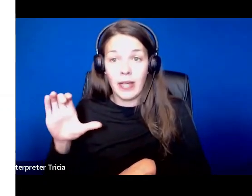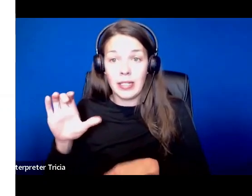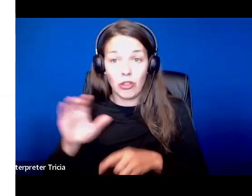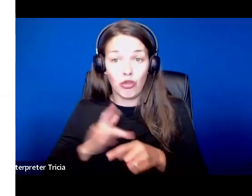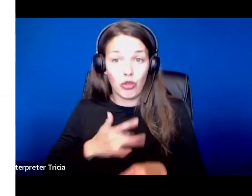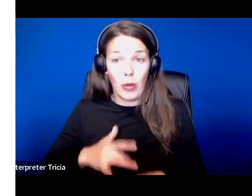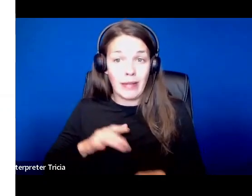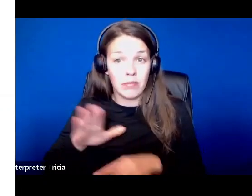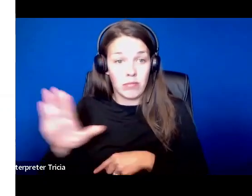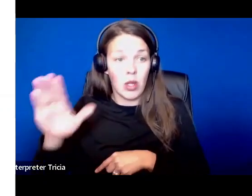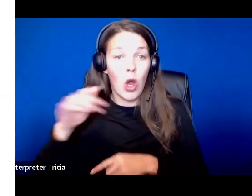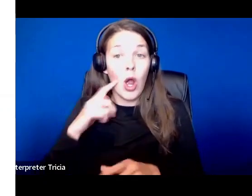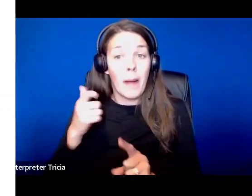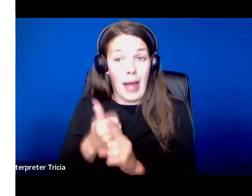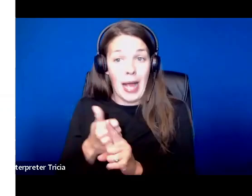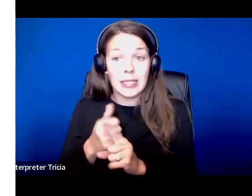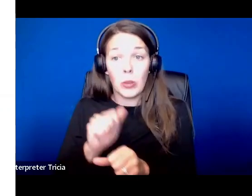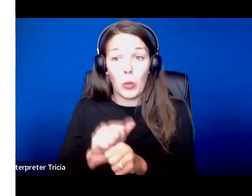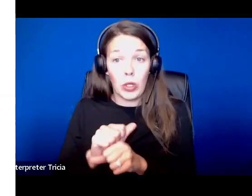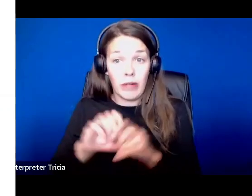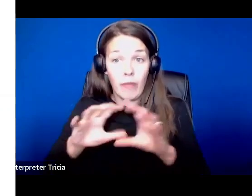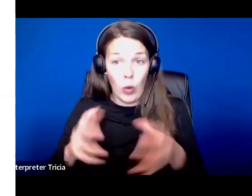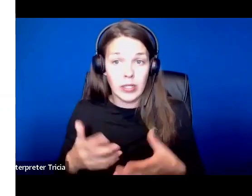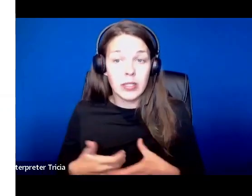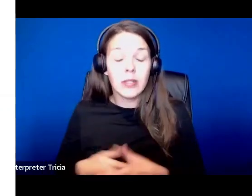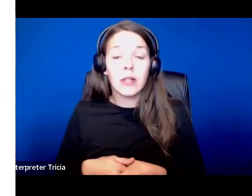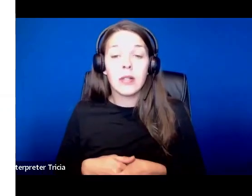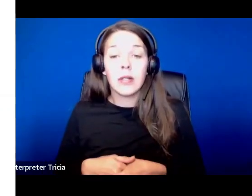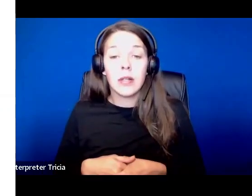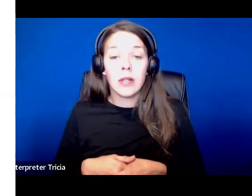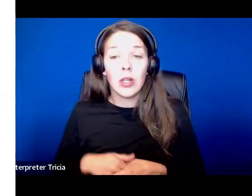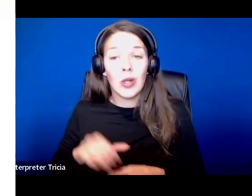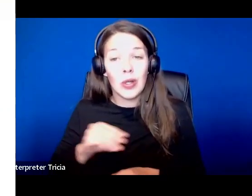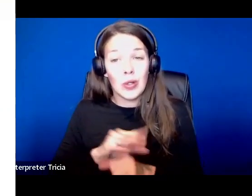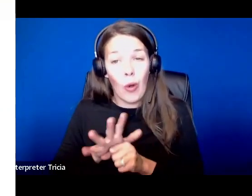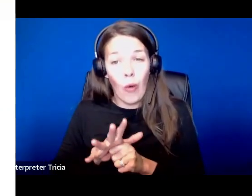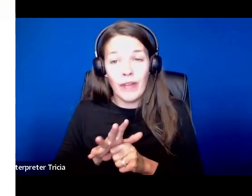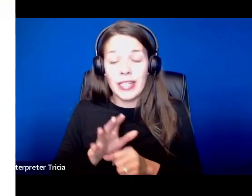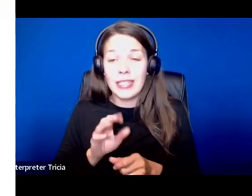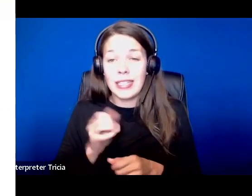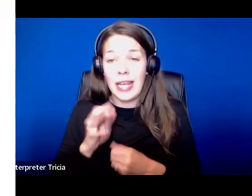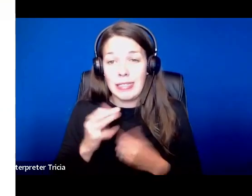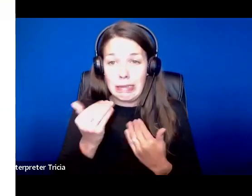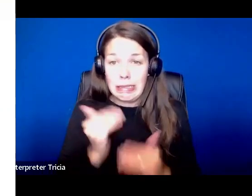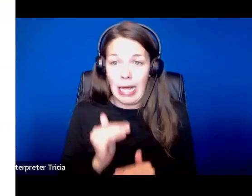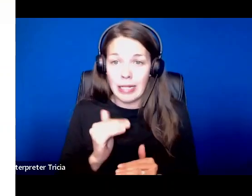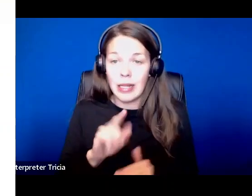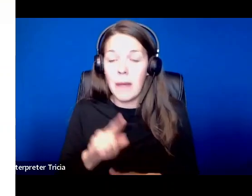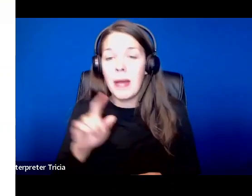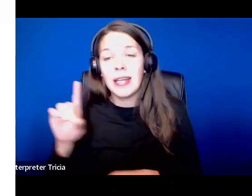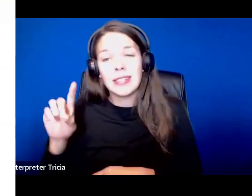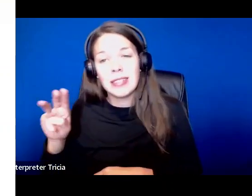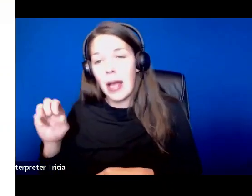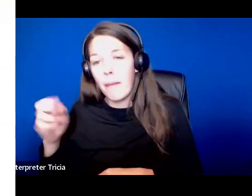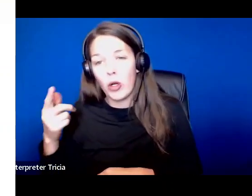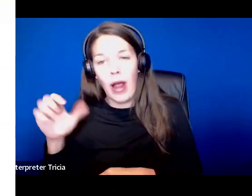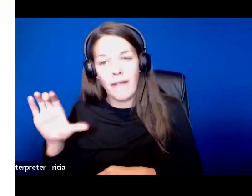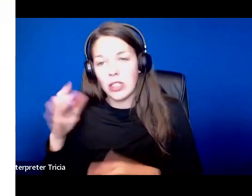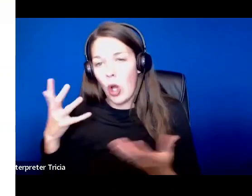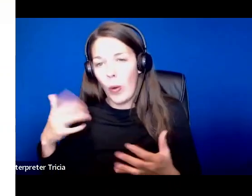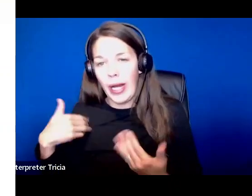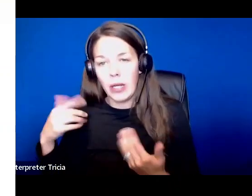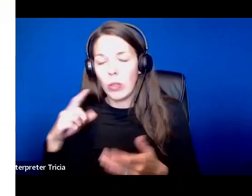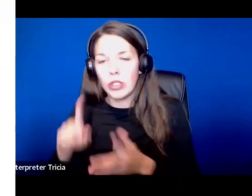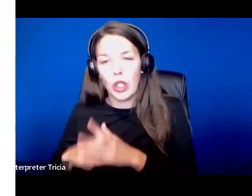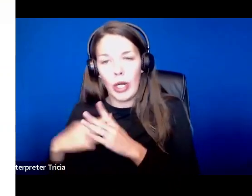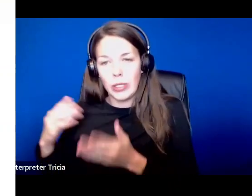Big surprise there. The COVID-19 tightened the labor market, but demographics have been doing it already. And